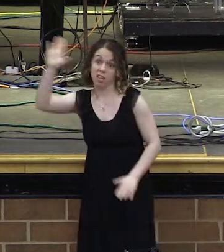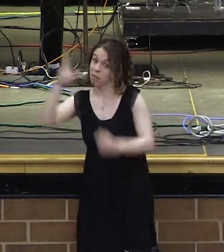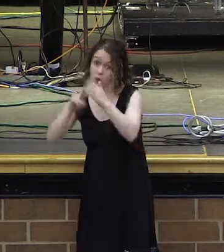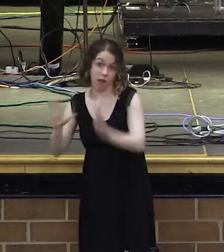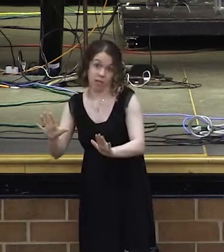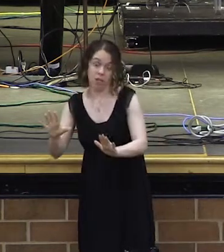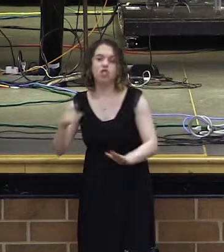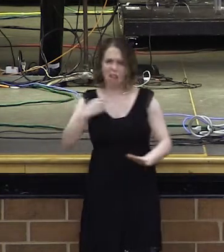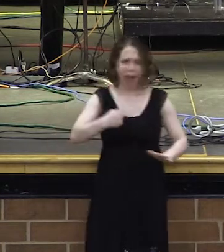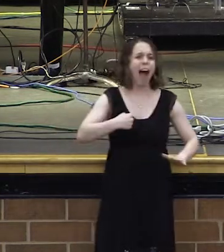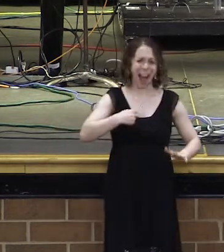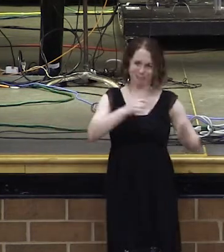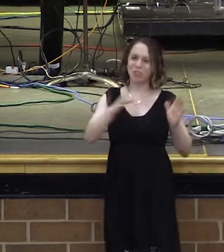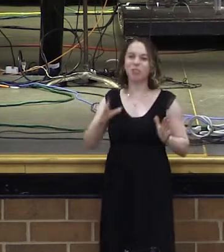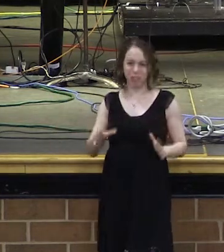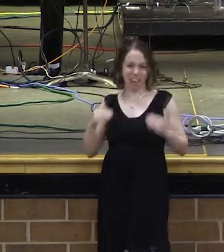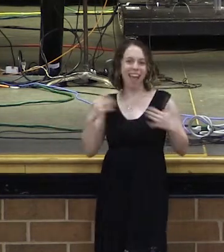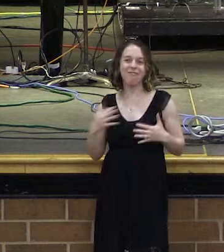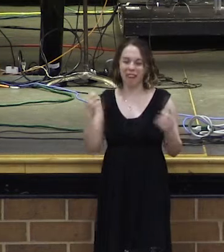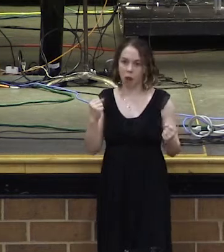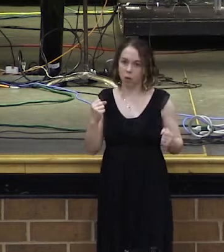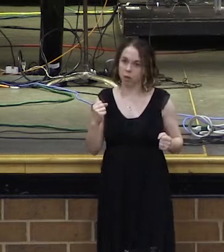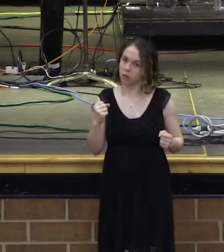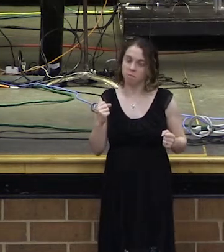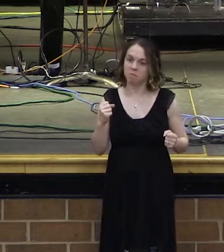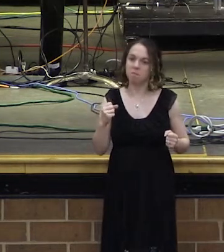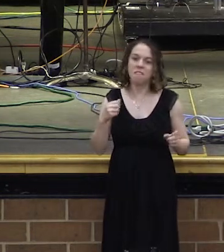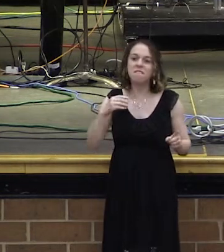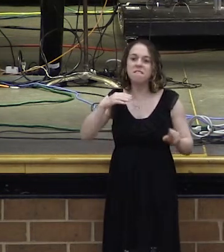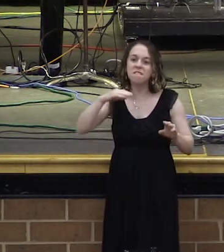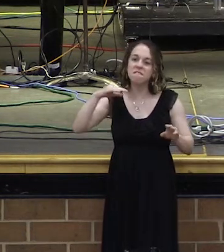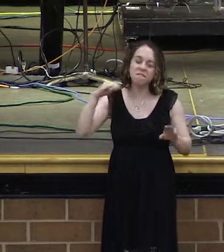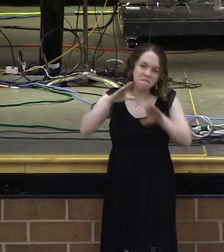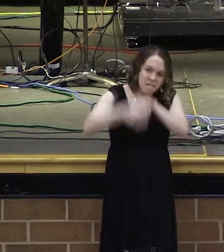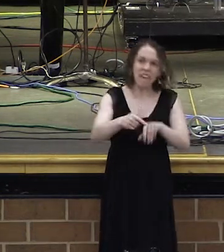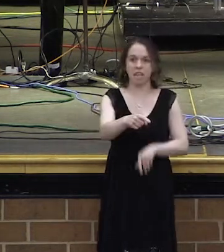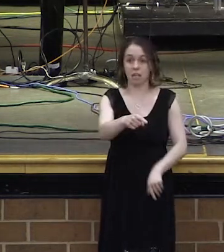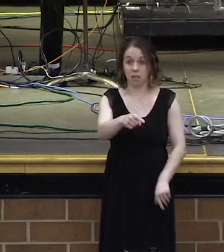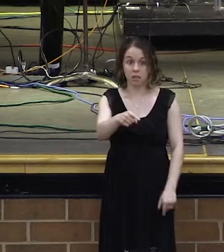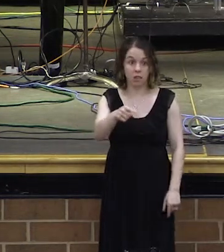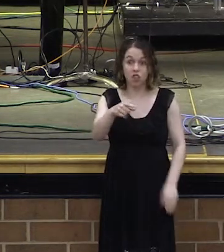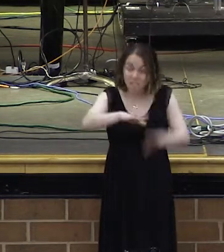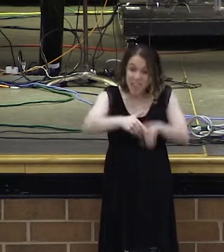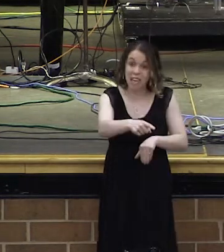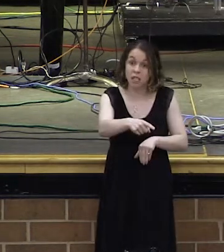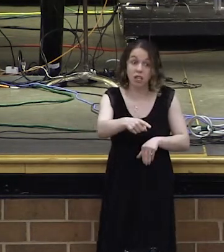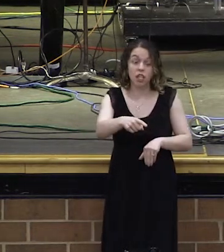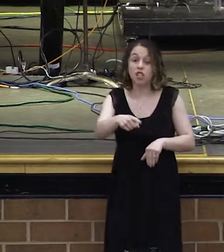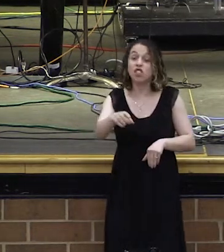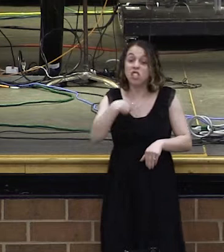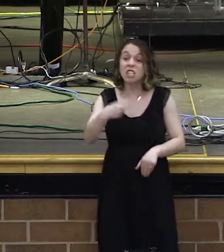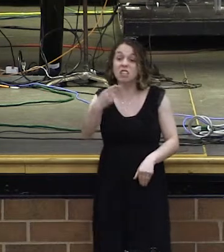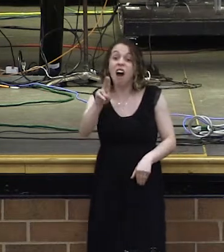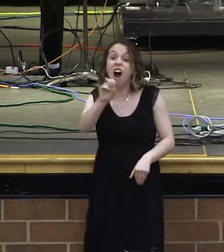God and that she's got all this power hey she might have power ain't coming from me I want you to know she's a ungodly hussy and you